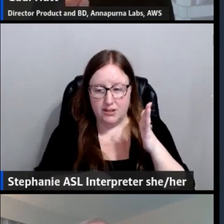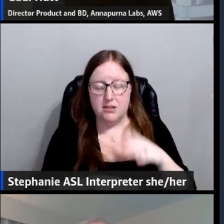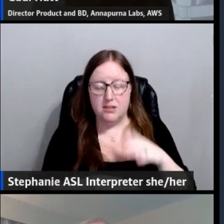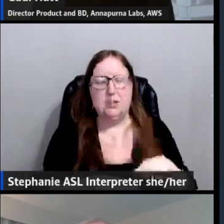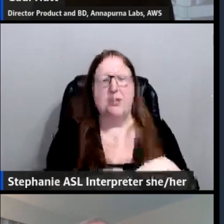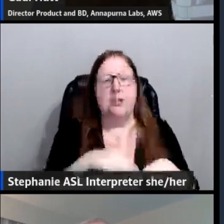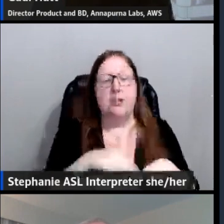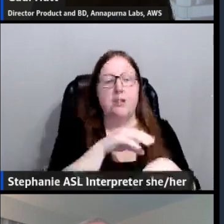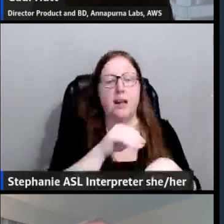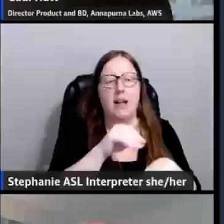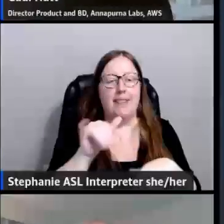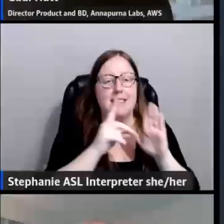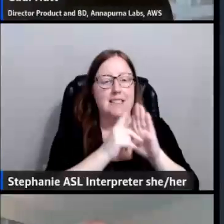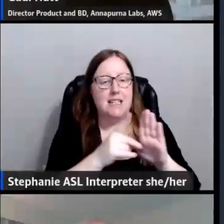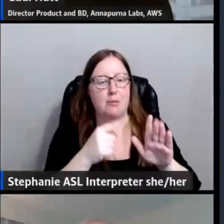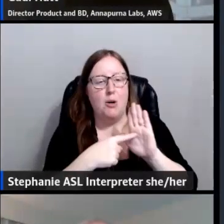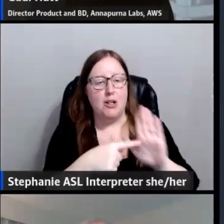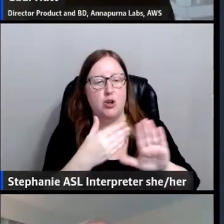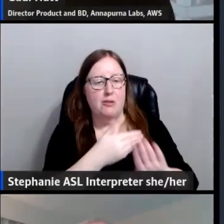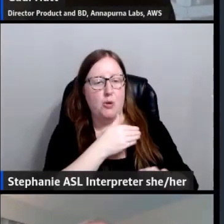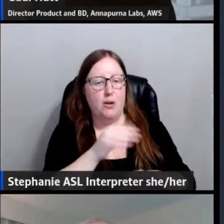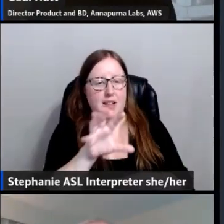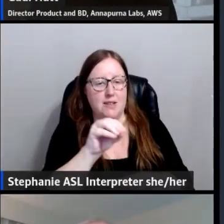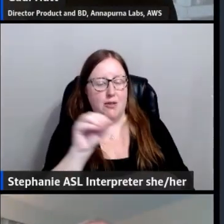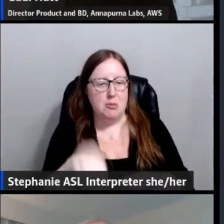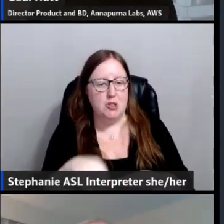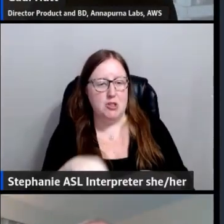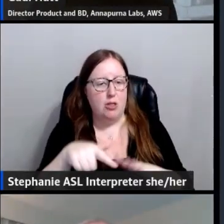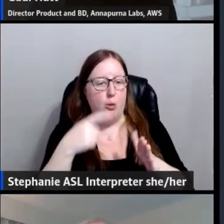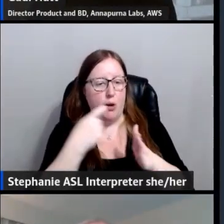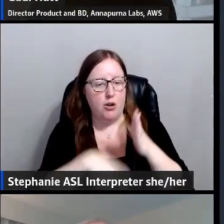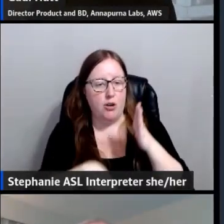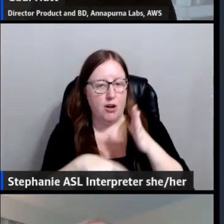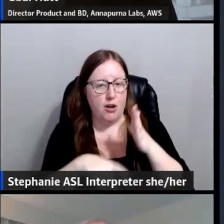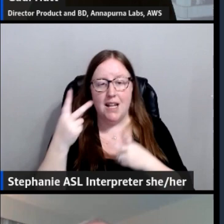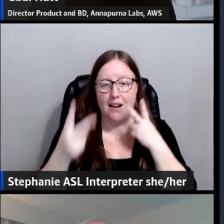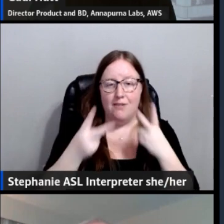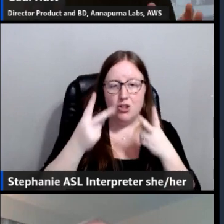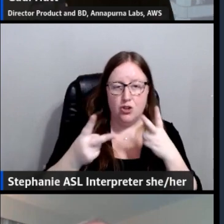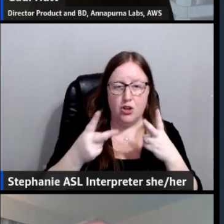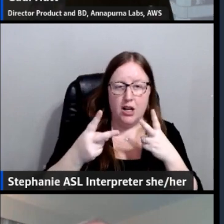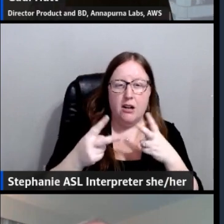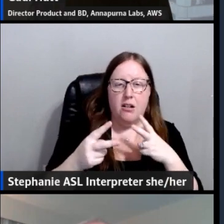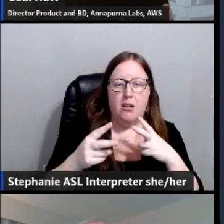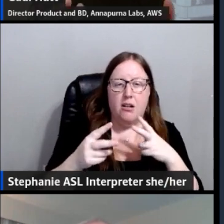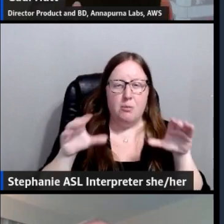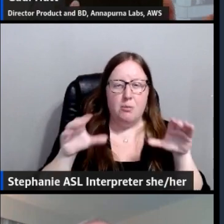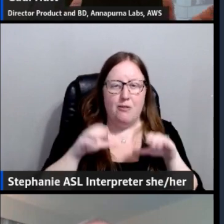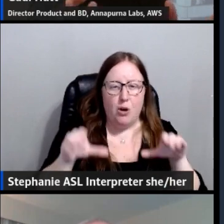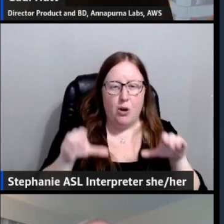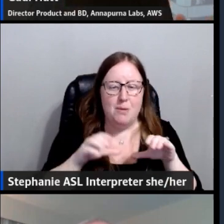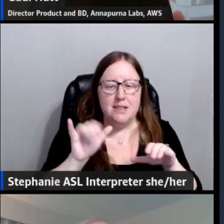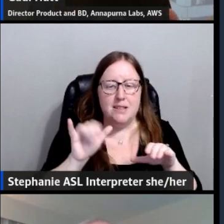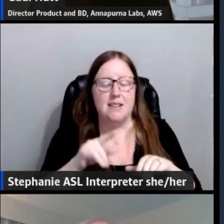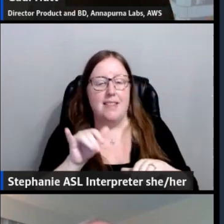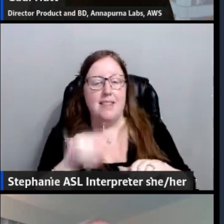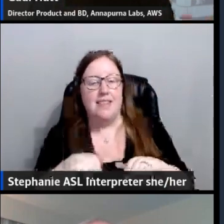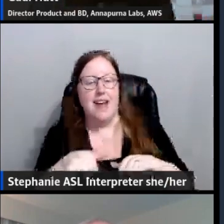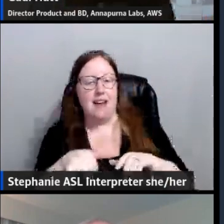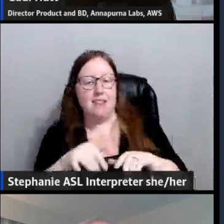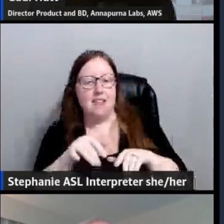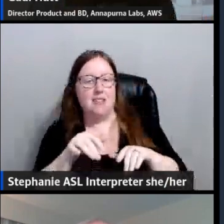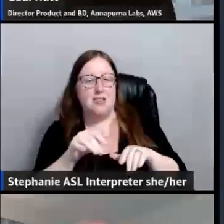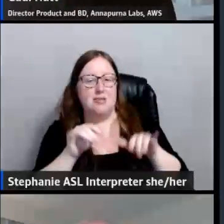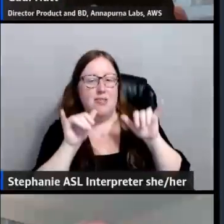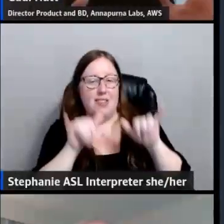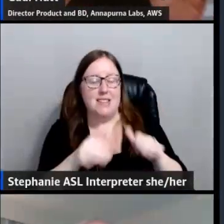That's the demo I showed before. That's 50% lower cost. And vision transformers, this is taking the same transformers that do the